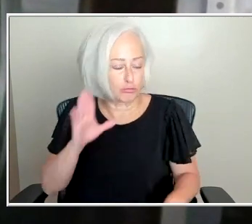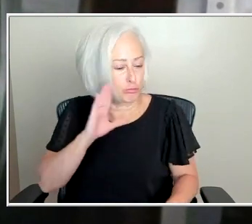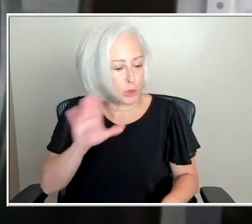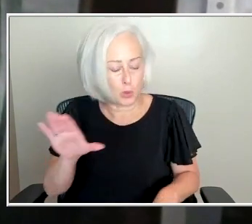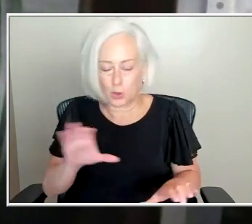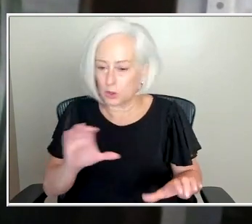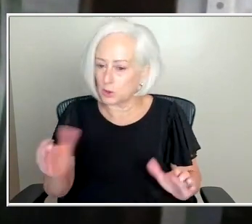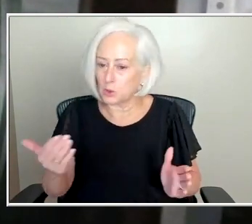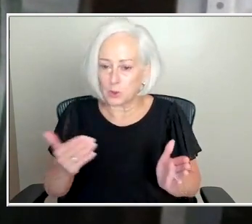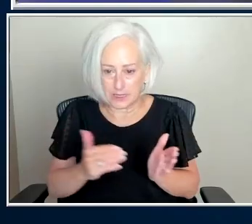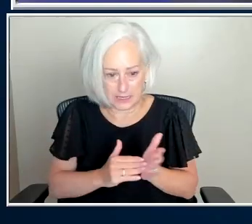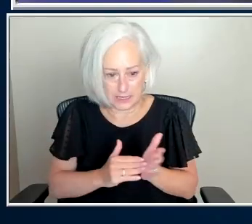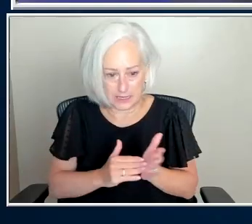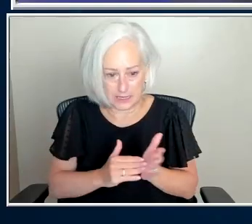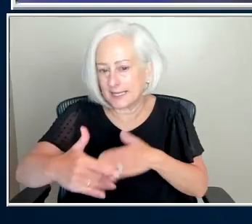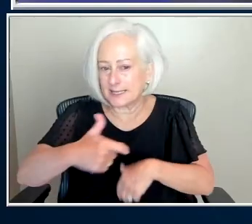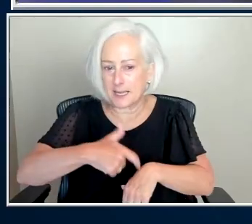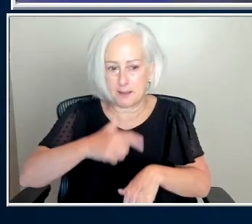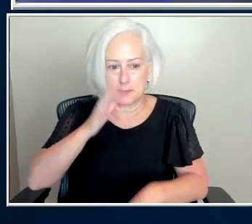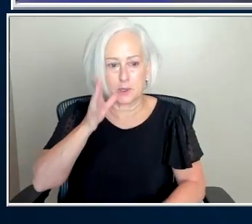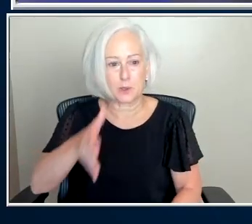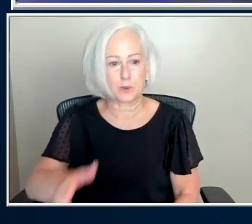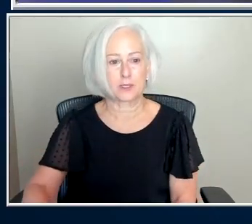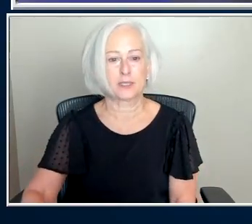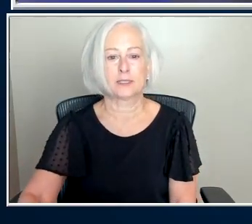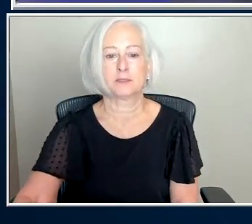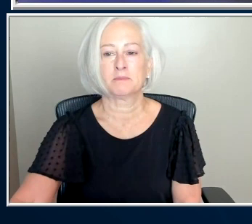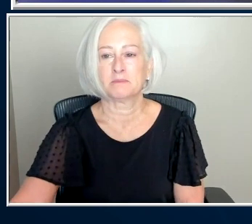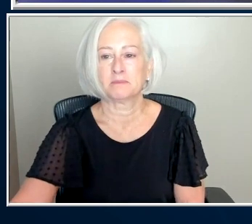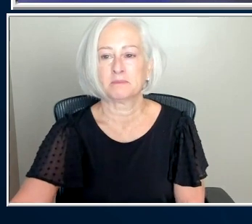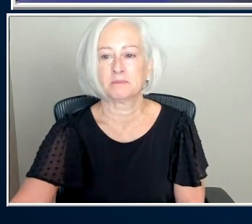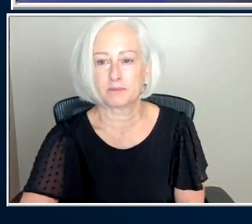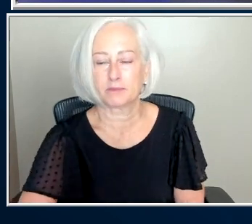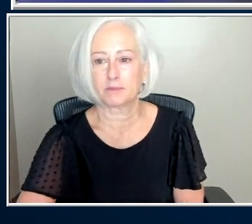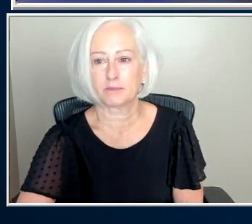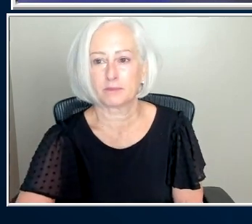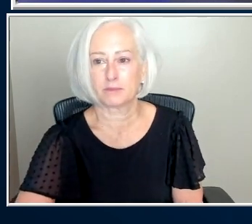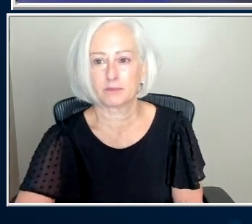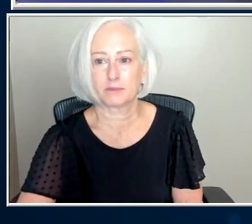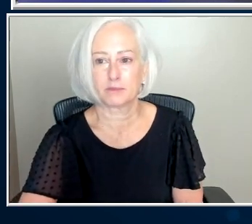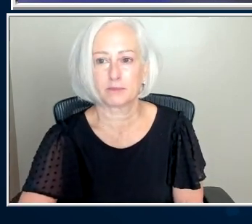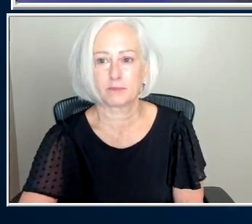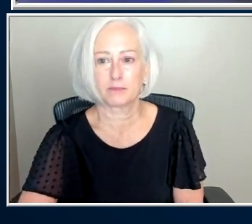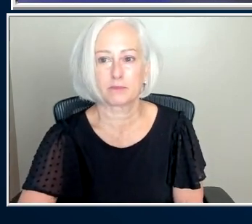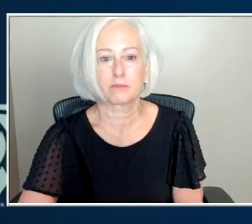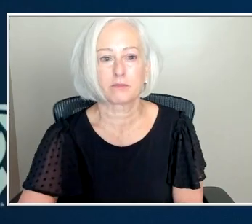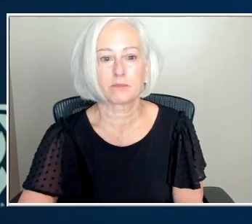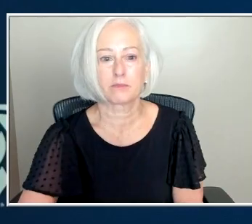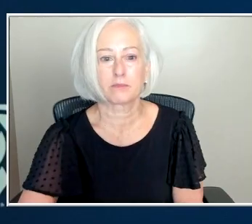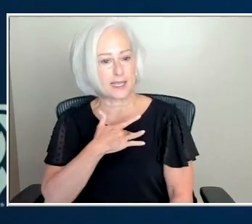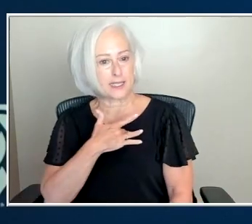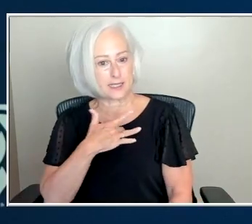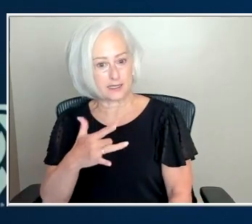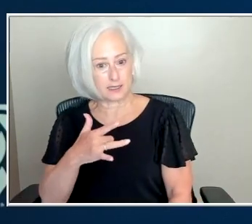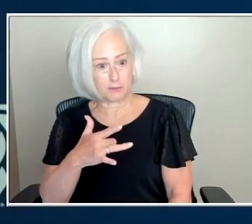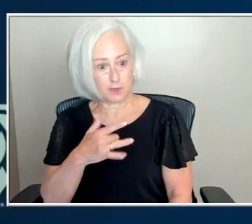times over. Doc, is that side effect pretty typical, and are there other side effects? So yes, we have to give a growth